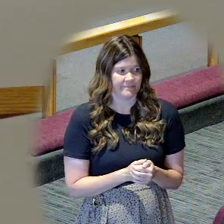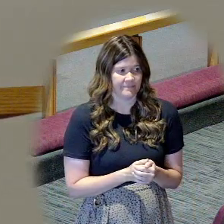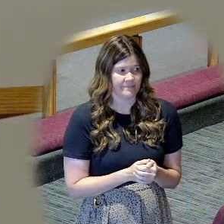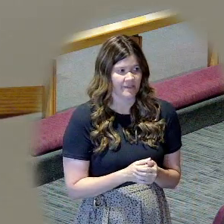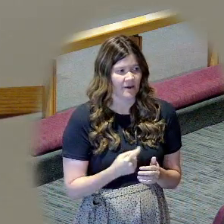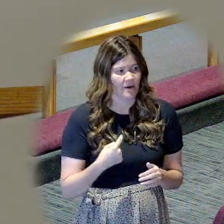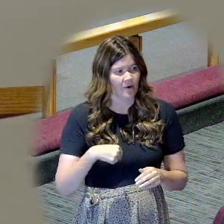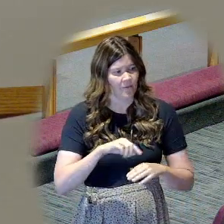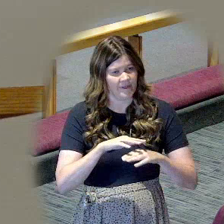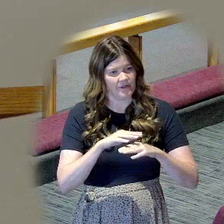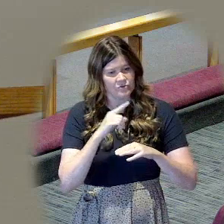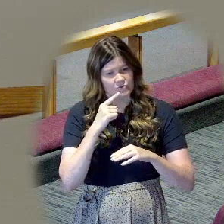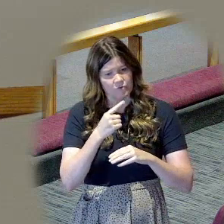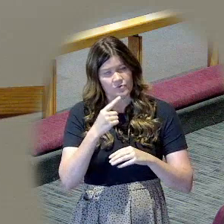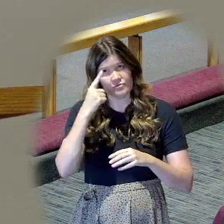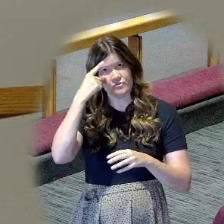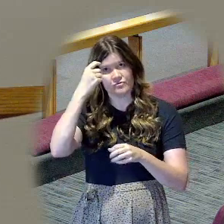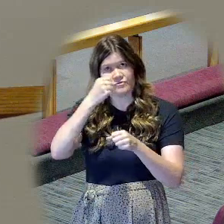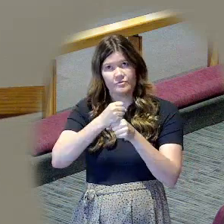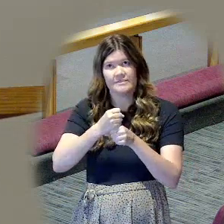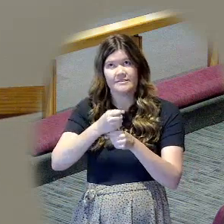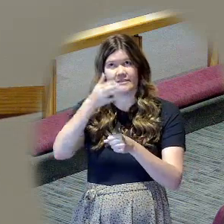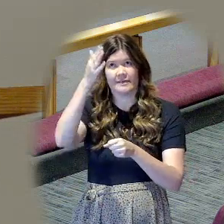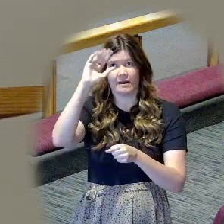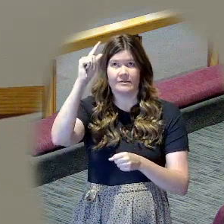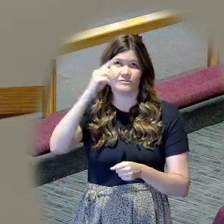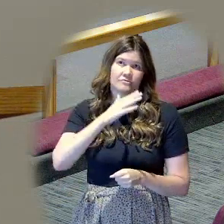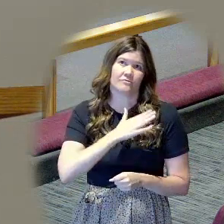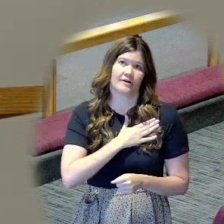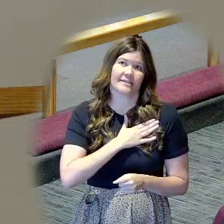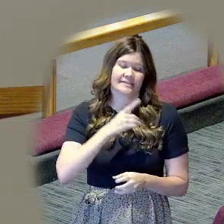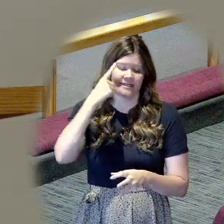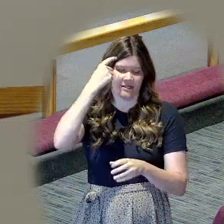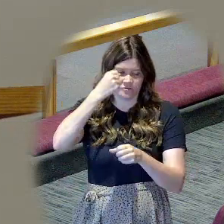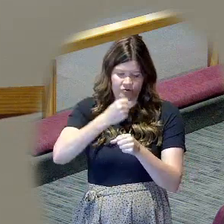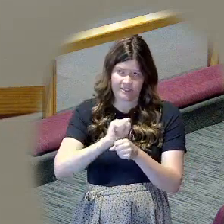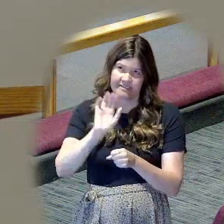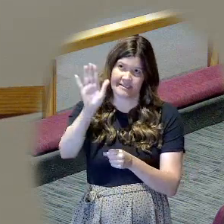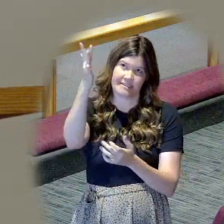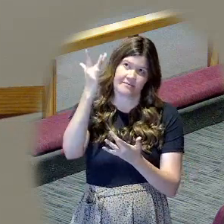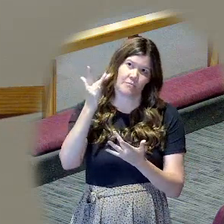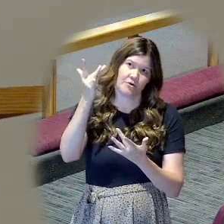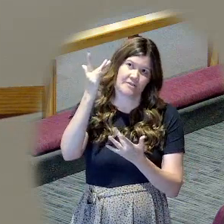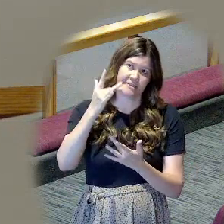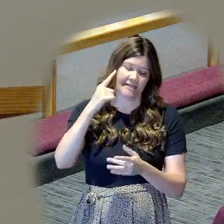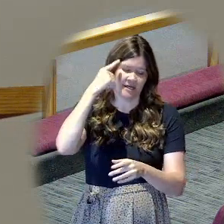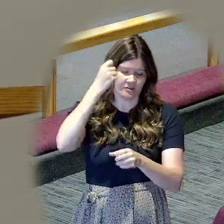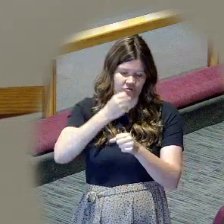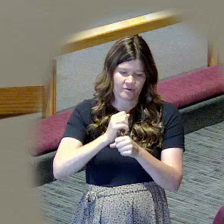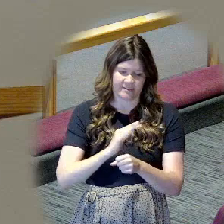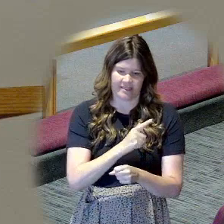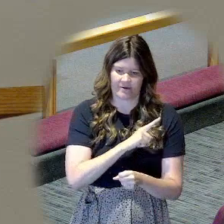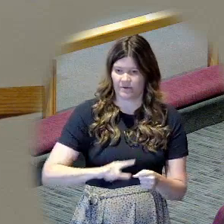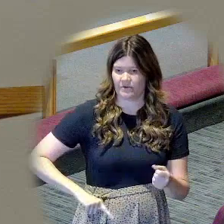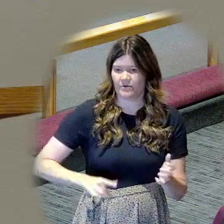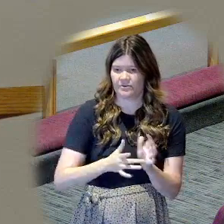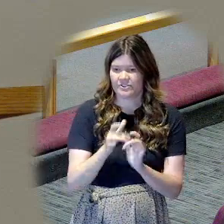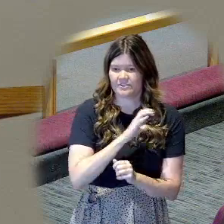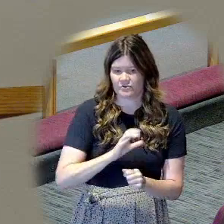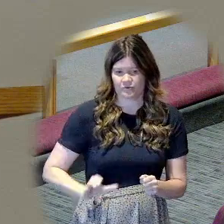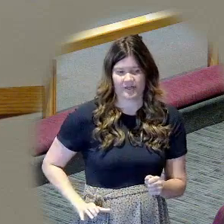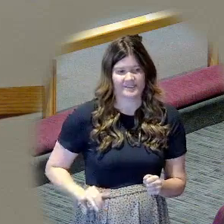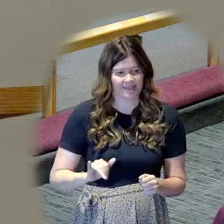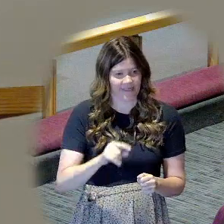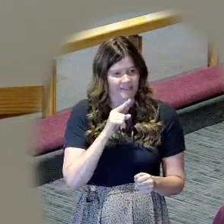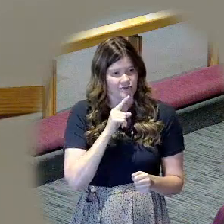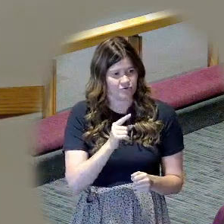we're called to trust in God's grace, trust in His mercy, trust in our Lord Jesus Christ. And that's true